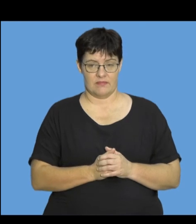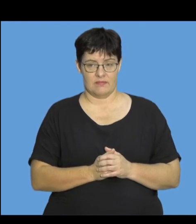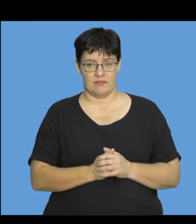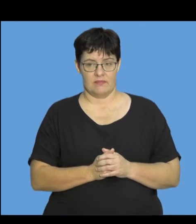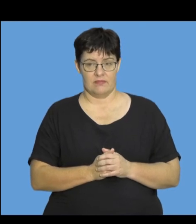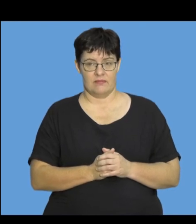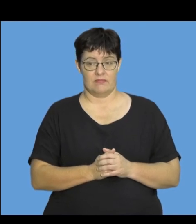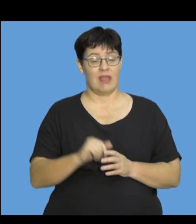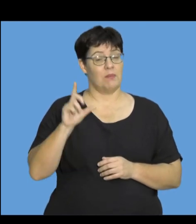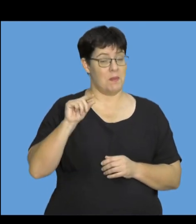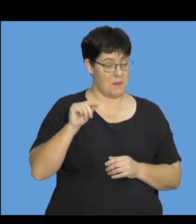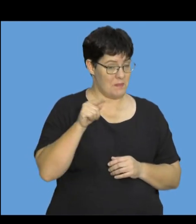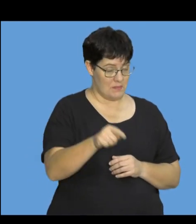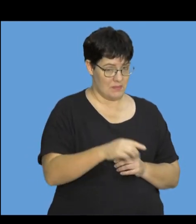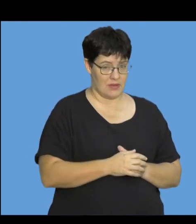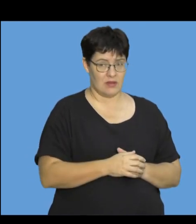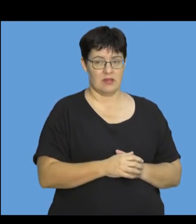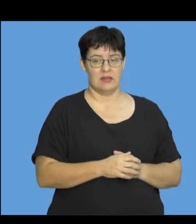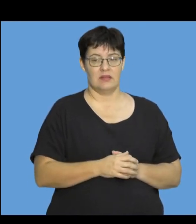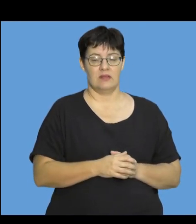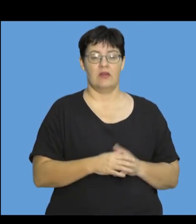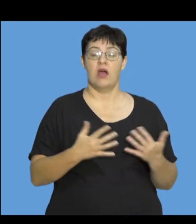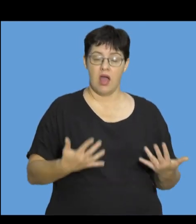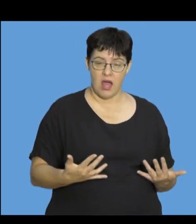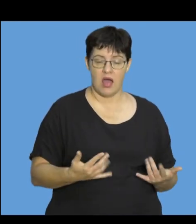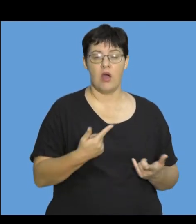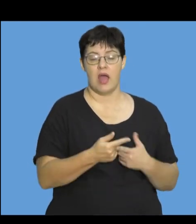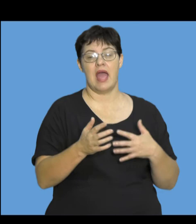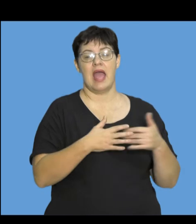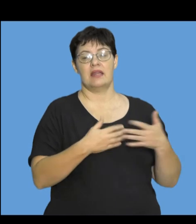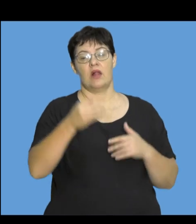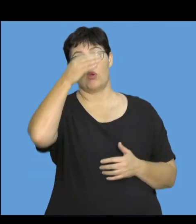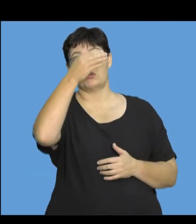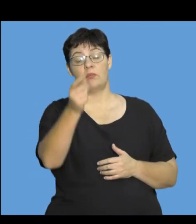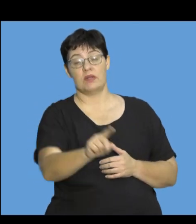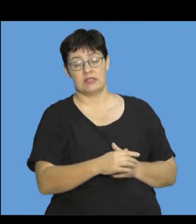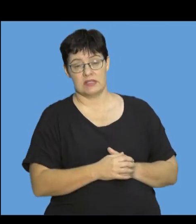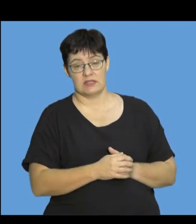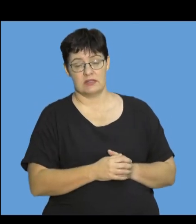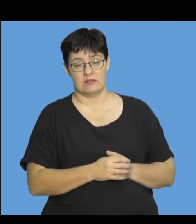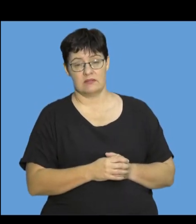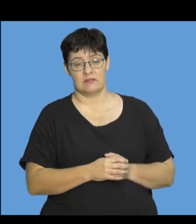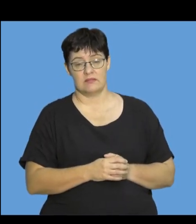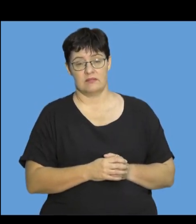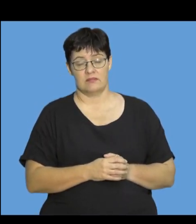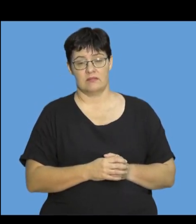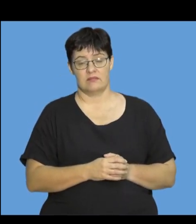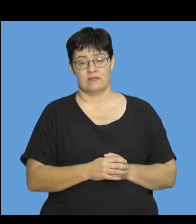is. Now, the interesting one will therefore be this one, where now we are dealing with the concept